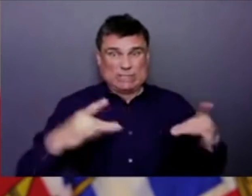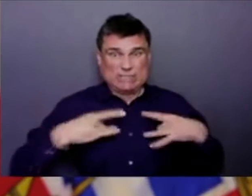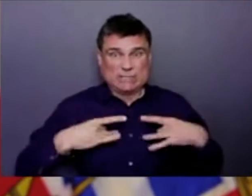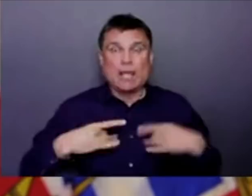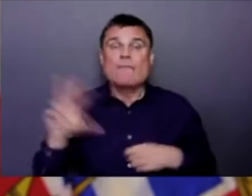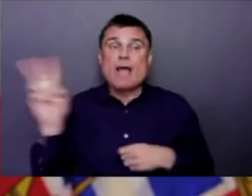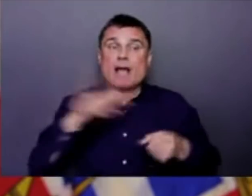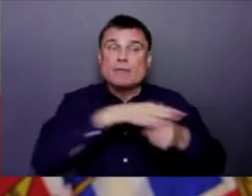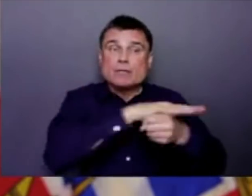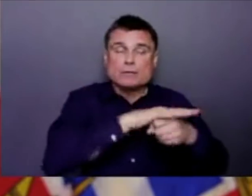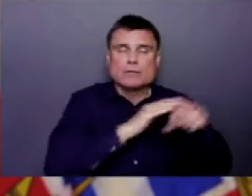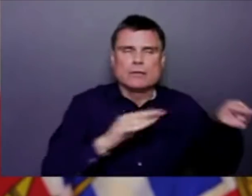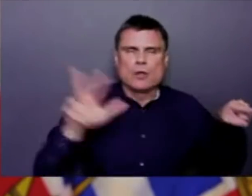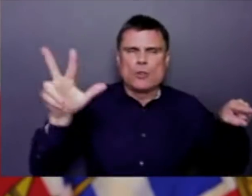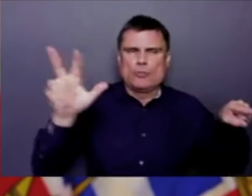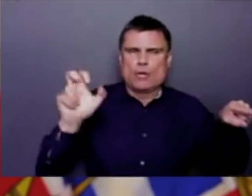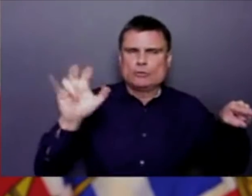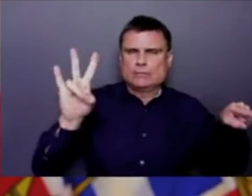Region,